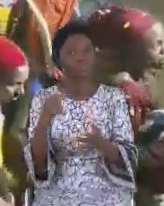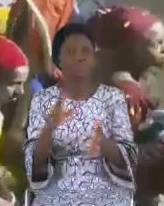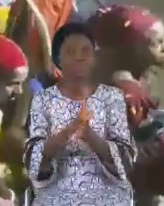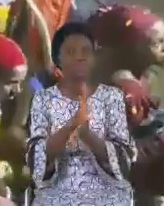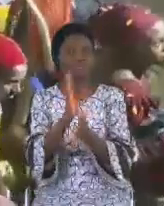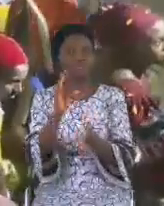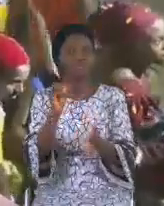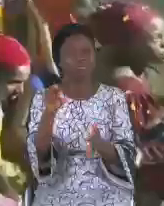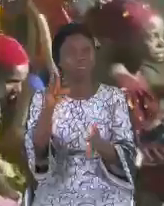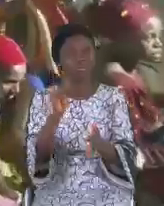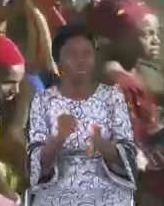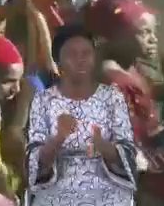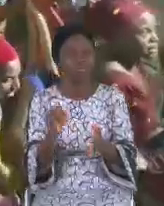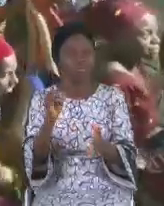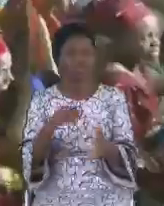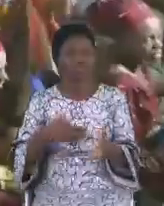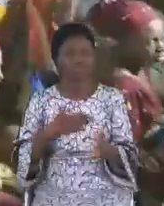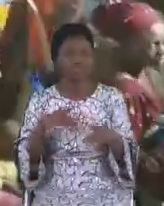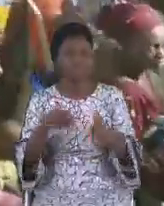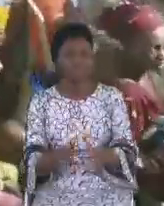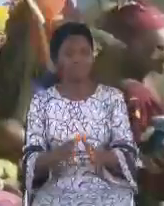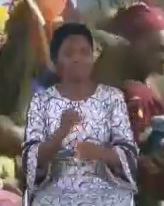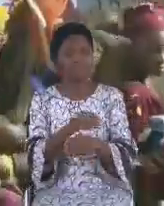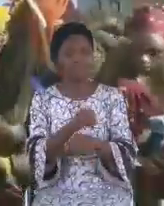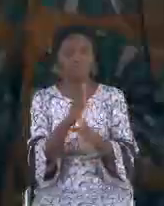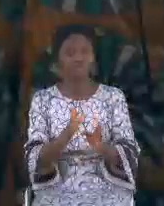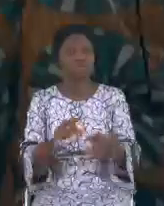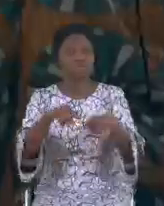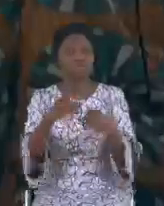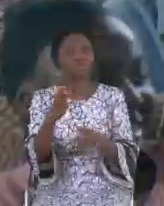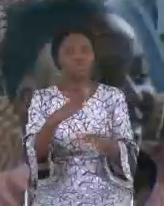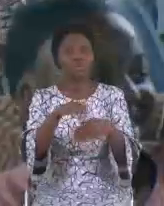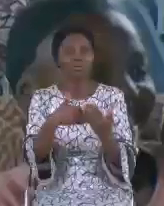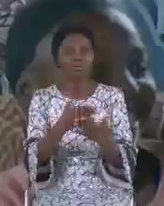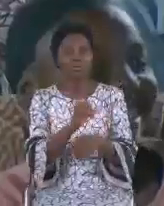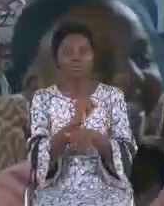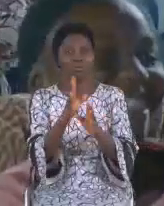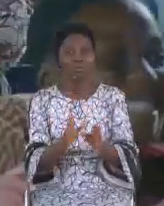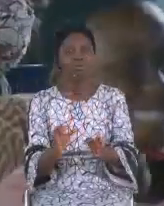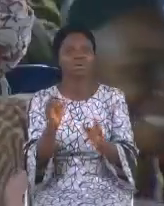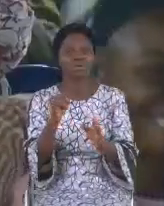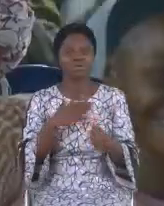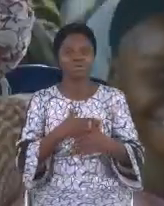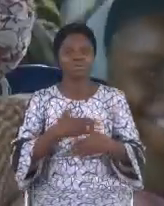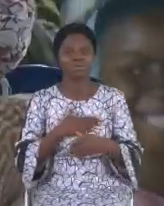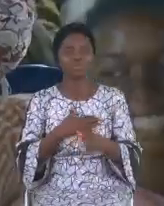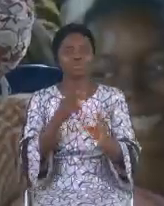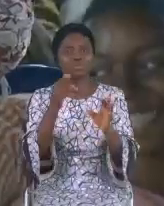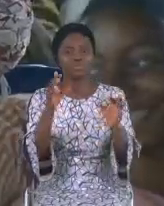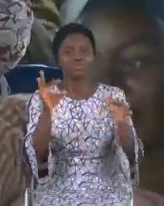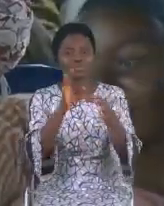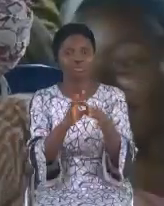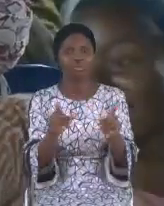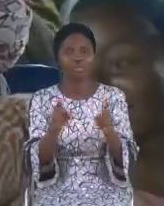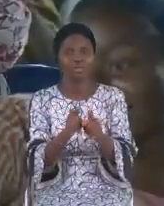let counselors go there. All workers, please join as usual